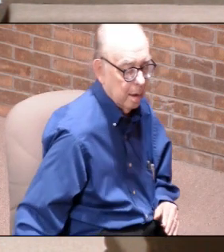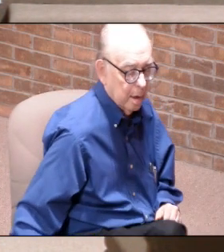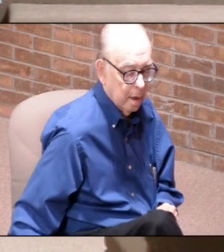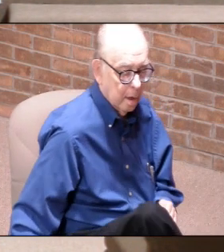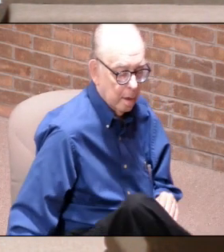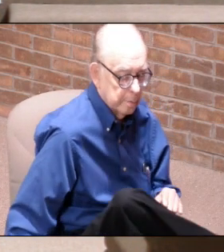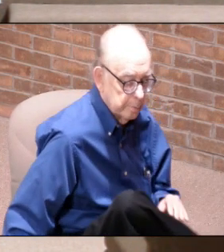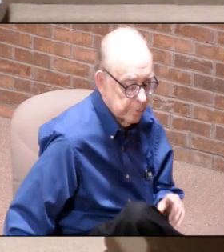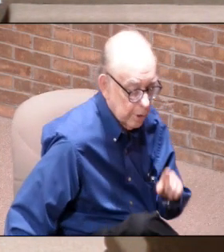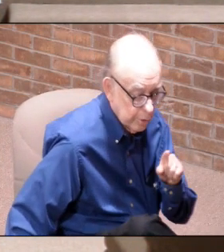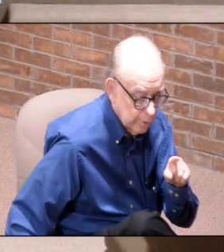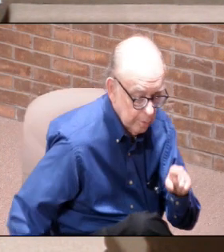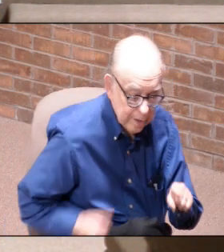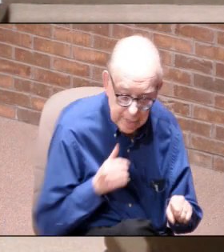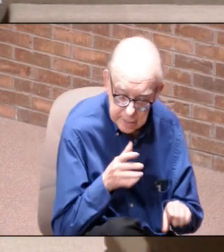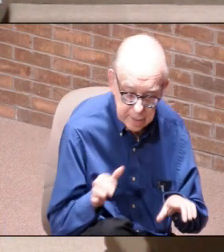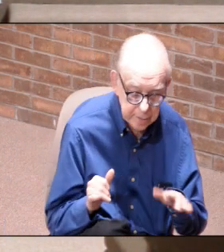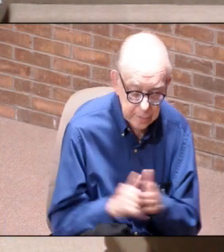you didn't do it.